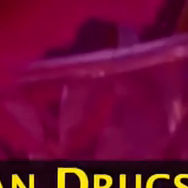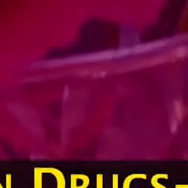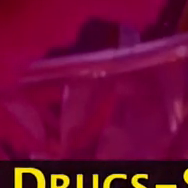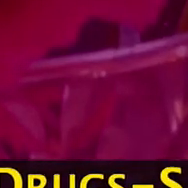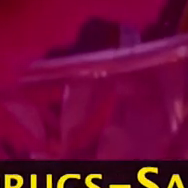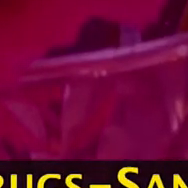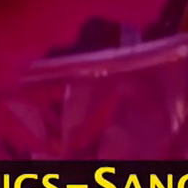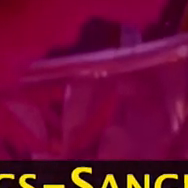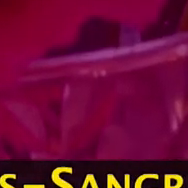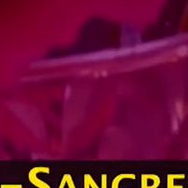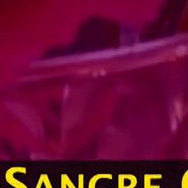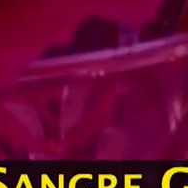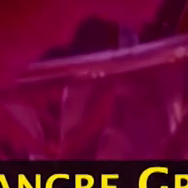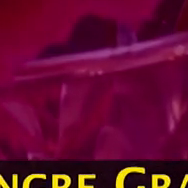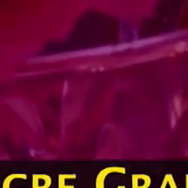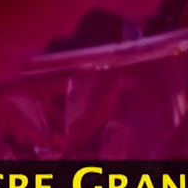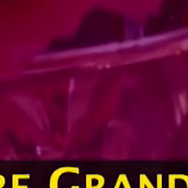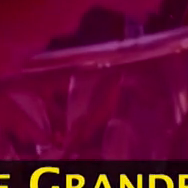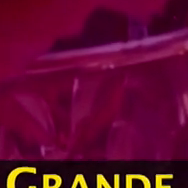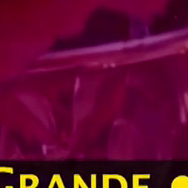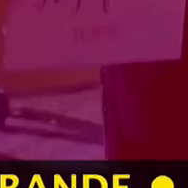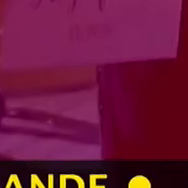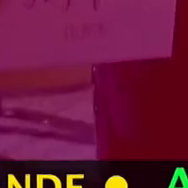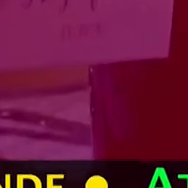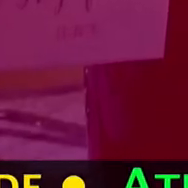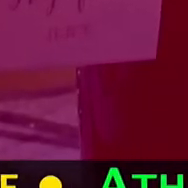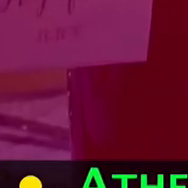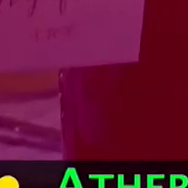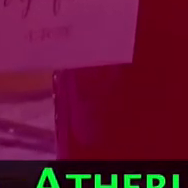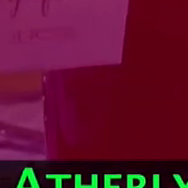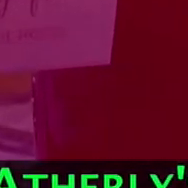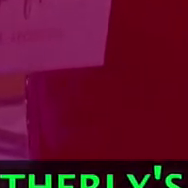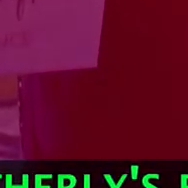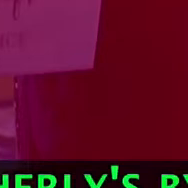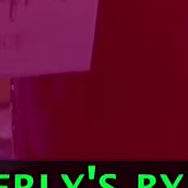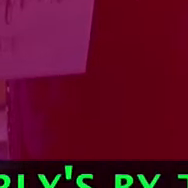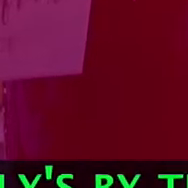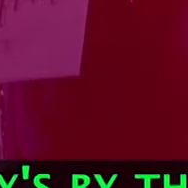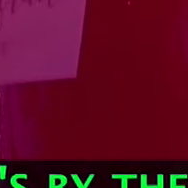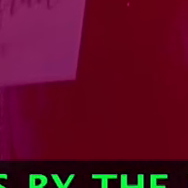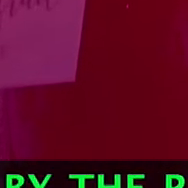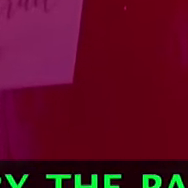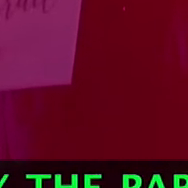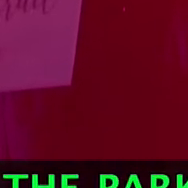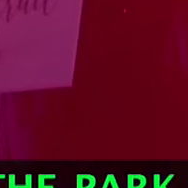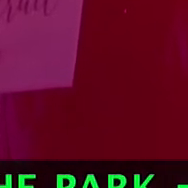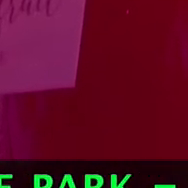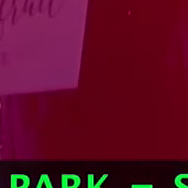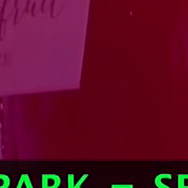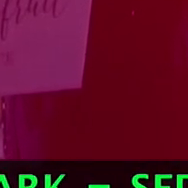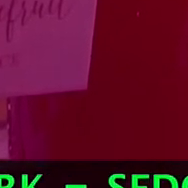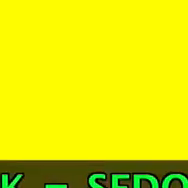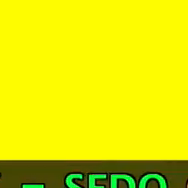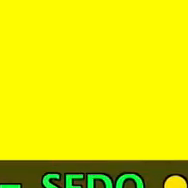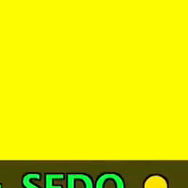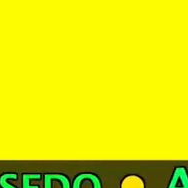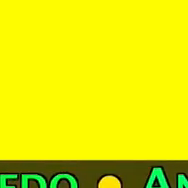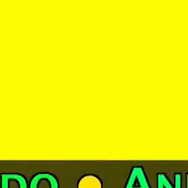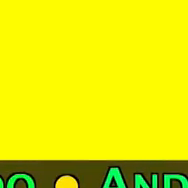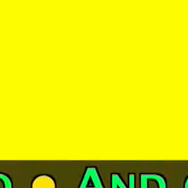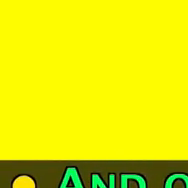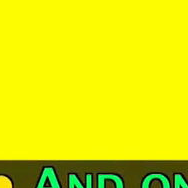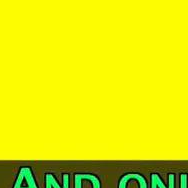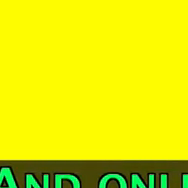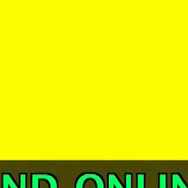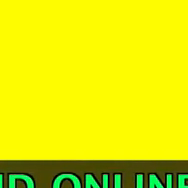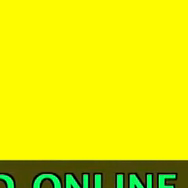Admission only $5.50, but early birds get a whopping $100 off until Saturday, 13th April. For more info, call